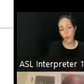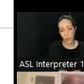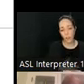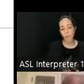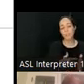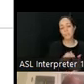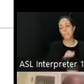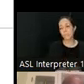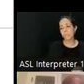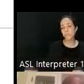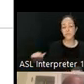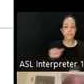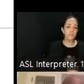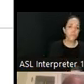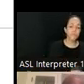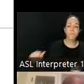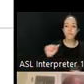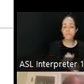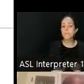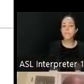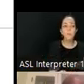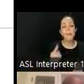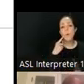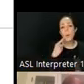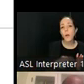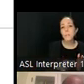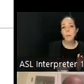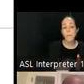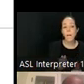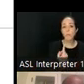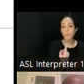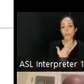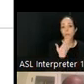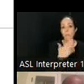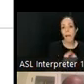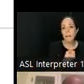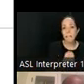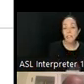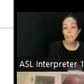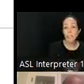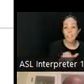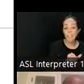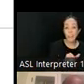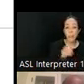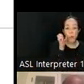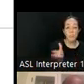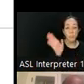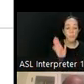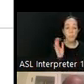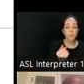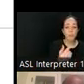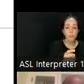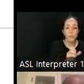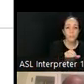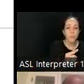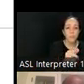had a really bad year. Like, let's say they had a George Floyd of Portland over and over and over again, like, God